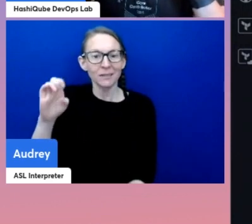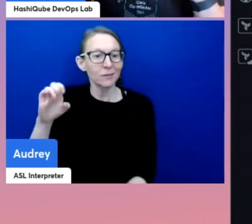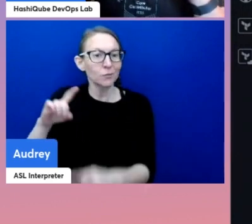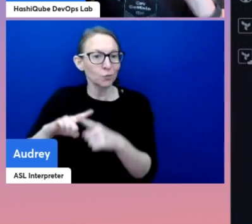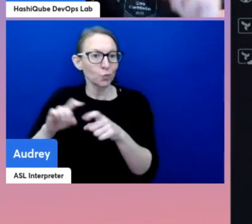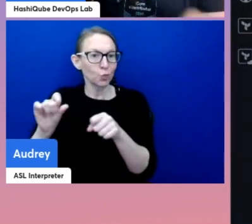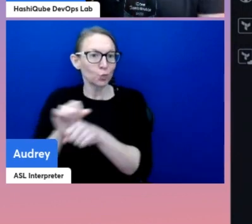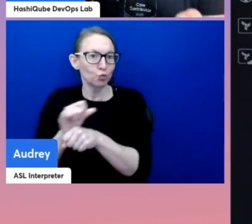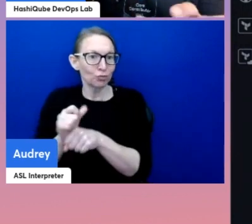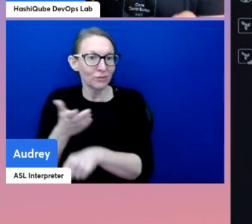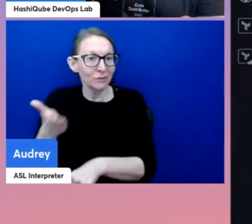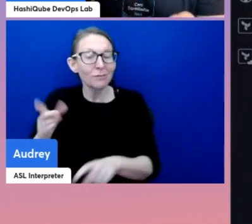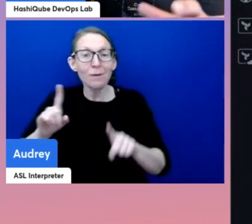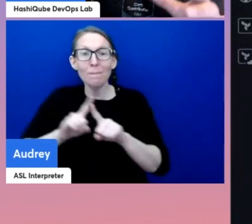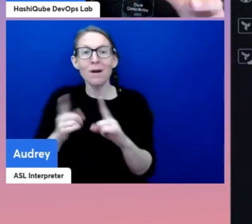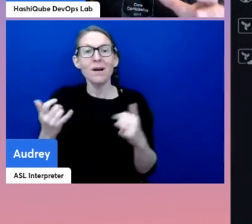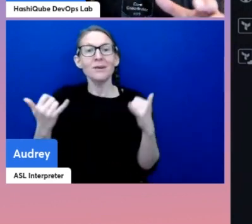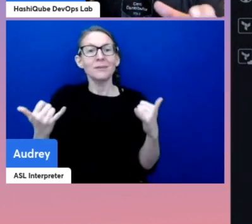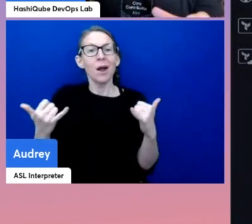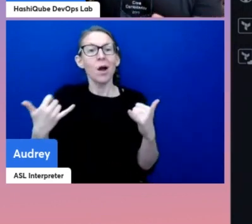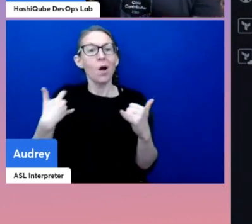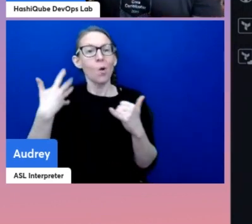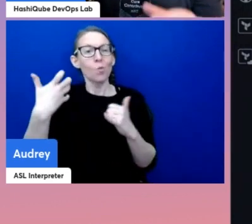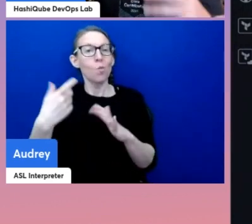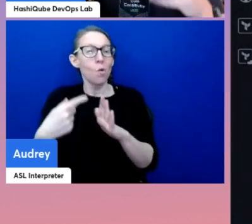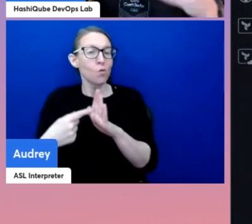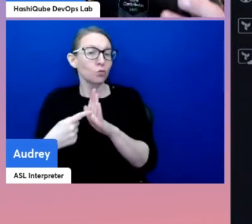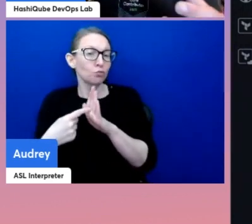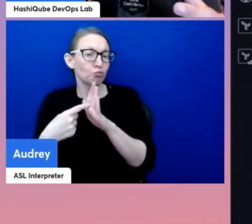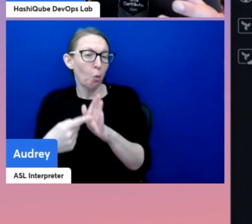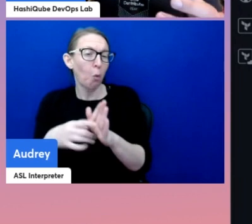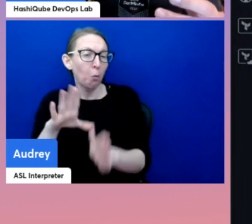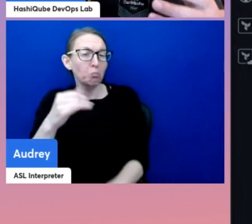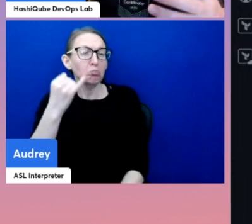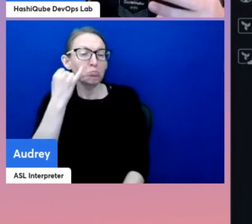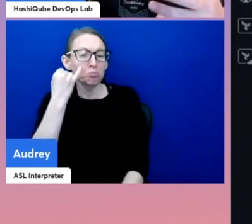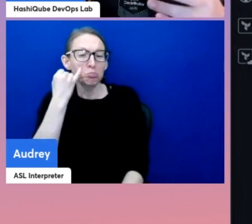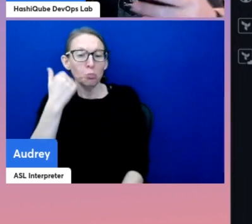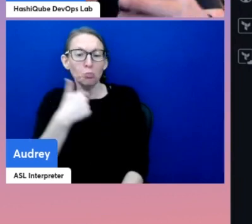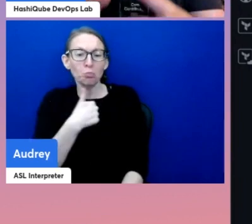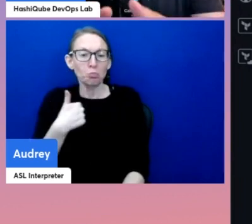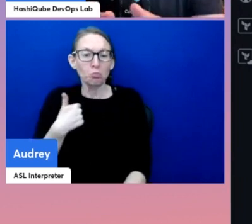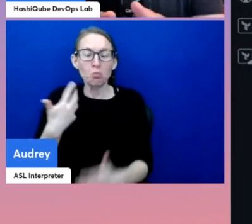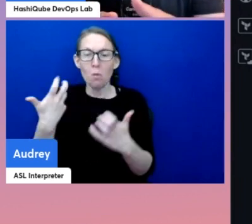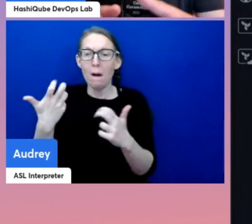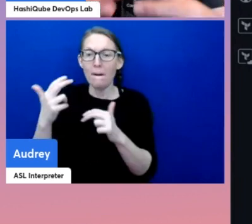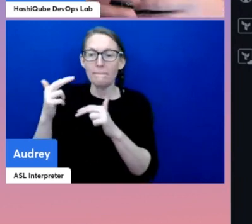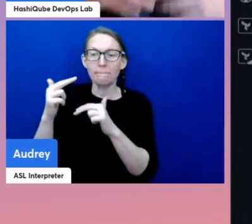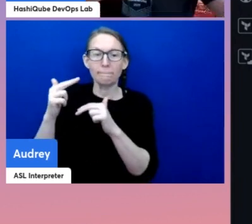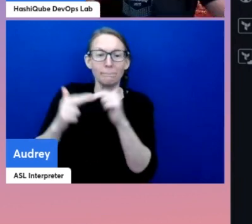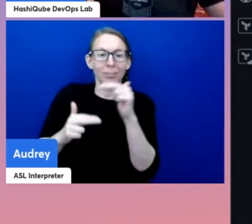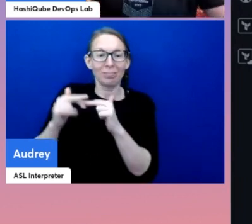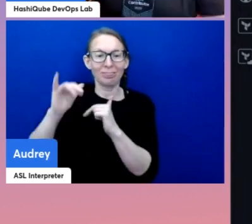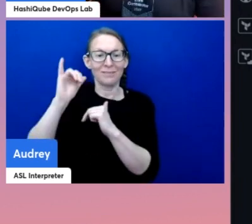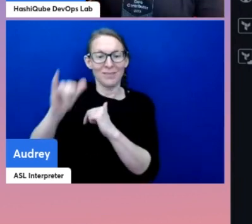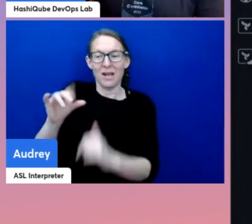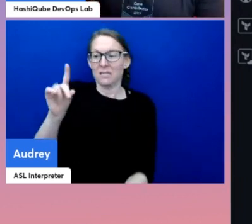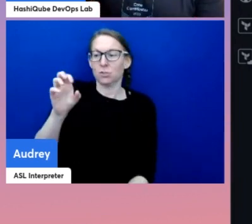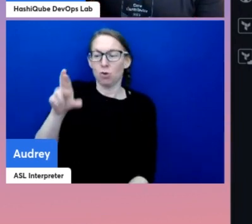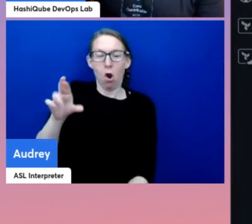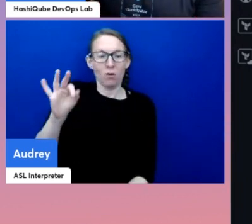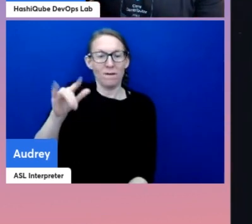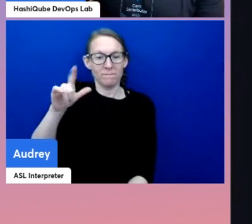right? But now I'd like to show you, let's say we want to build this same Dockerfile and use it in our